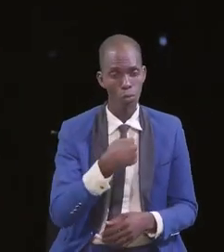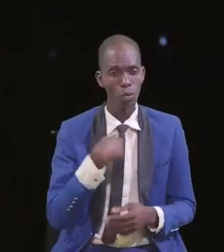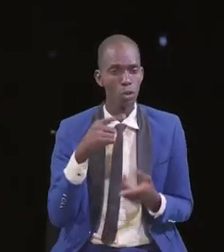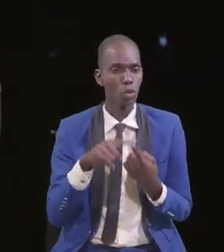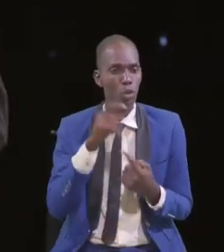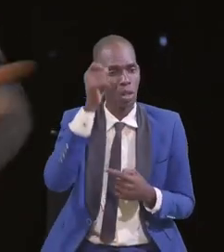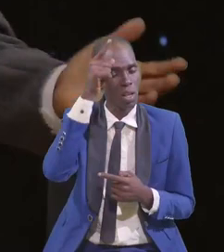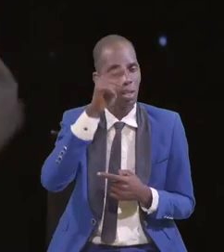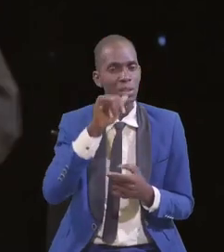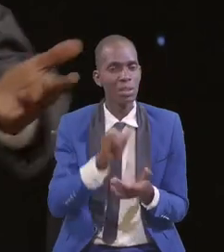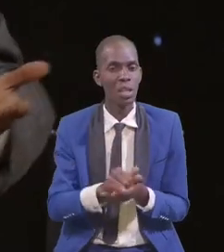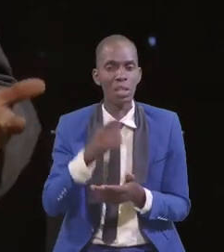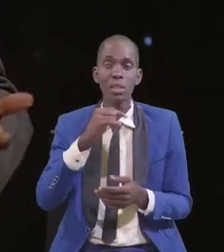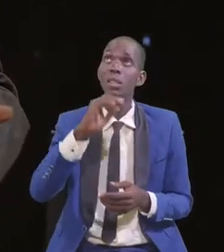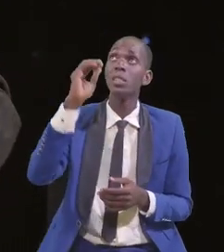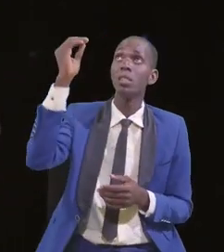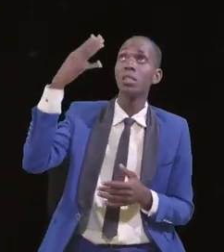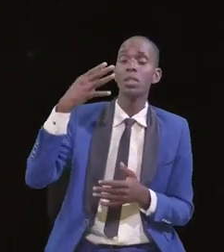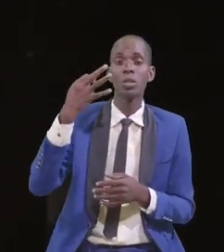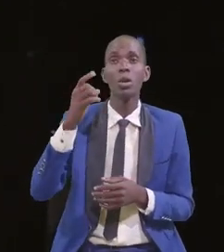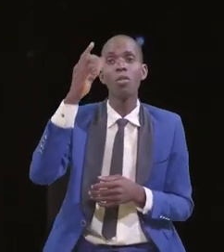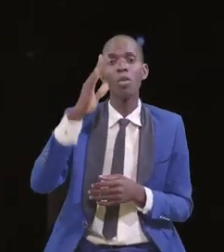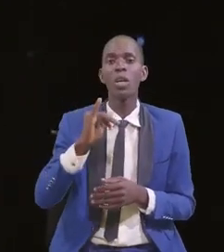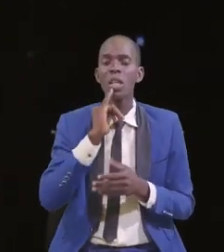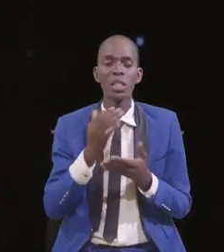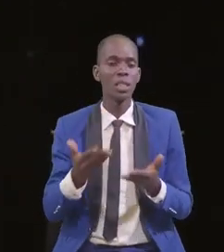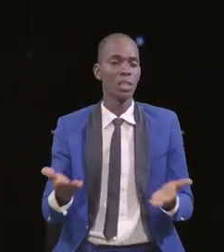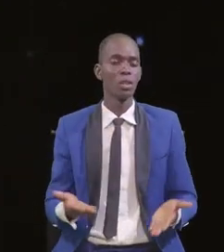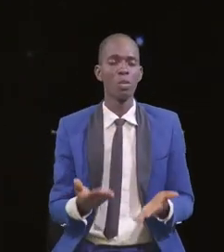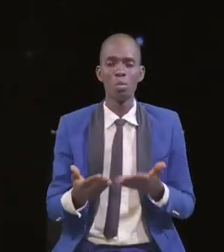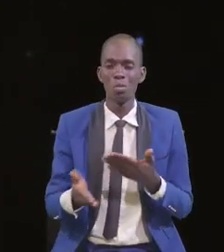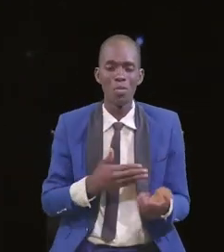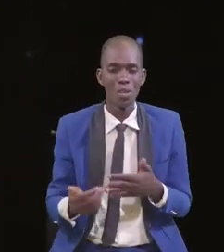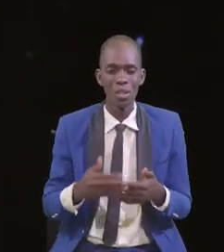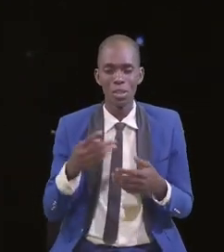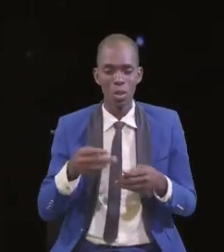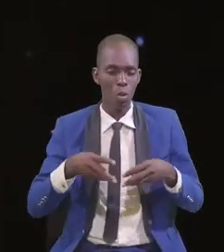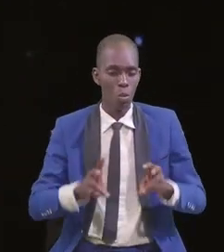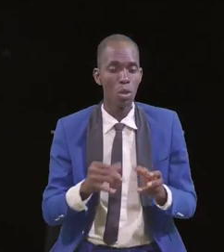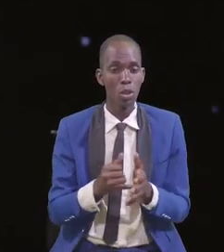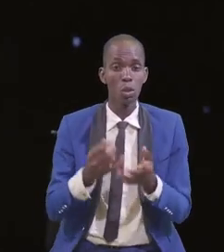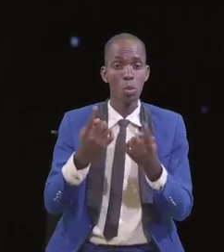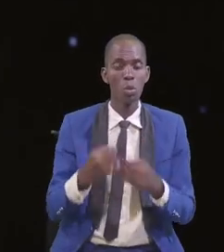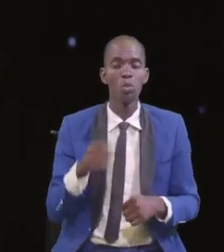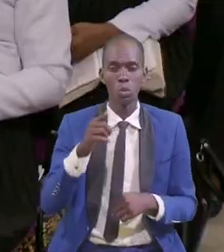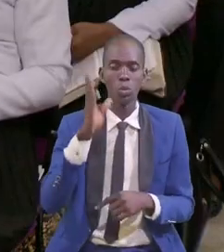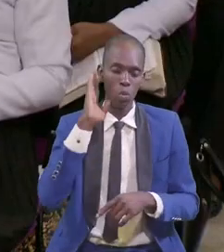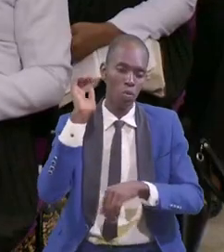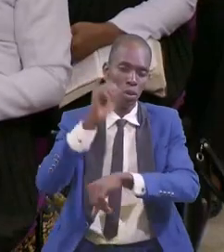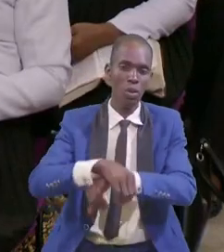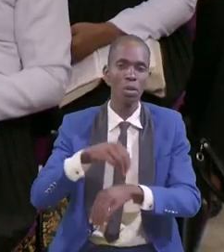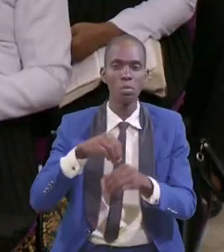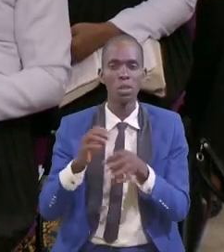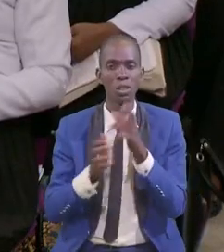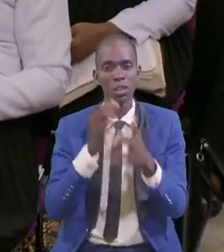grace of God is available. Whatever direction it comes from, you will overcome.